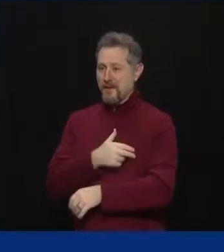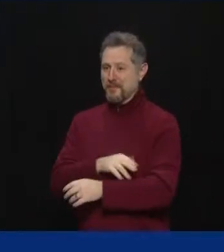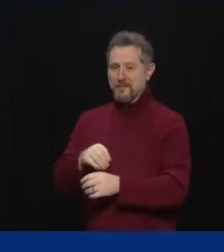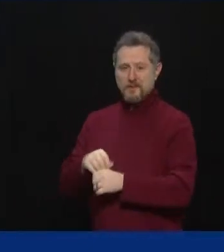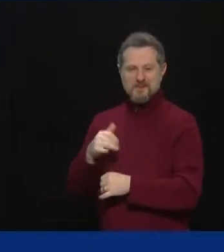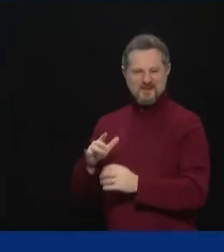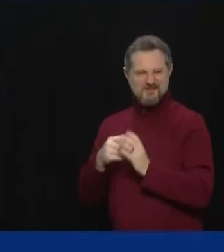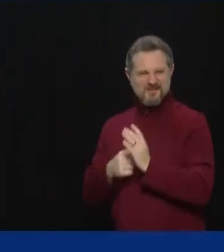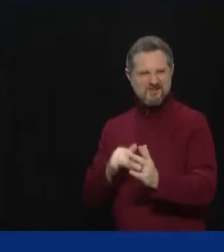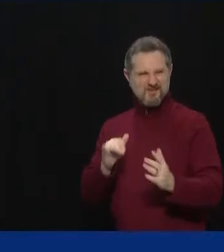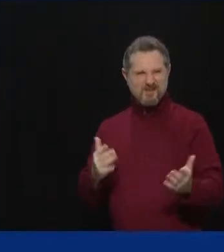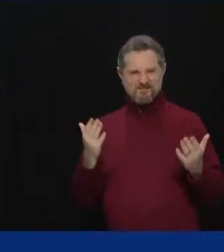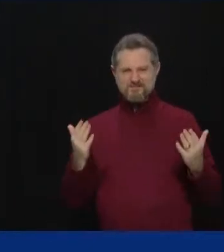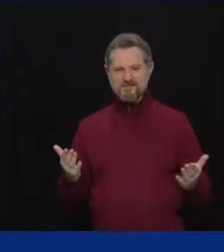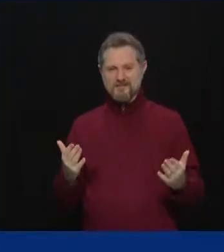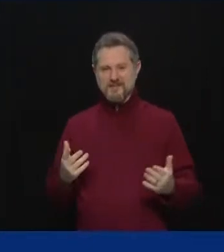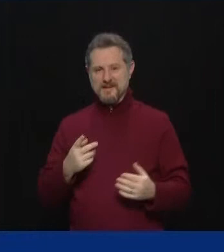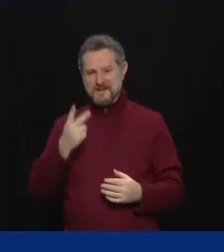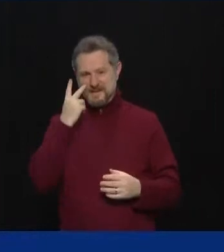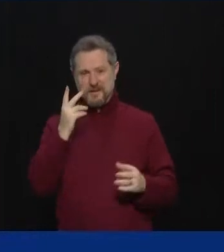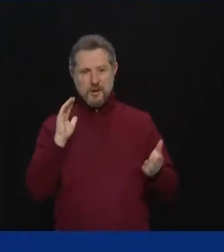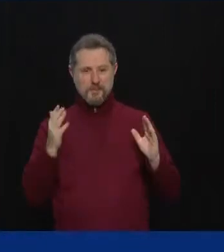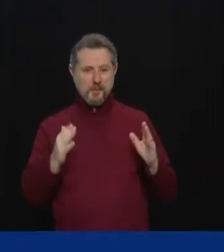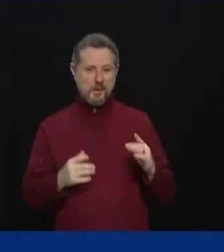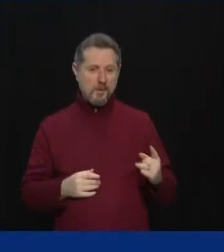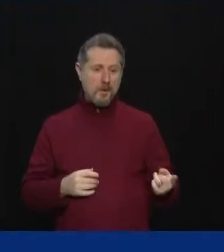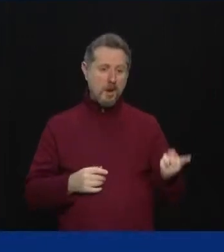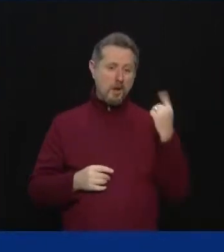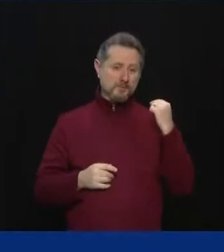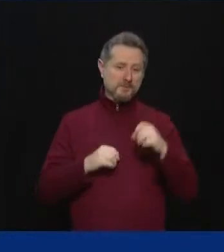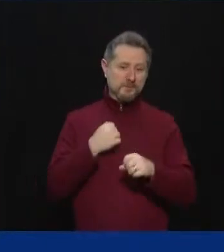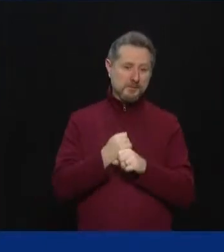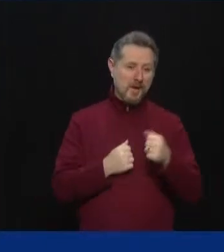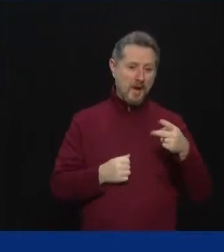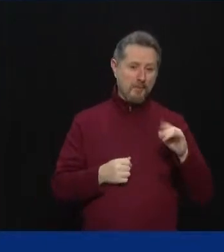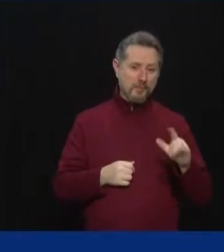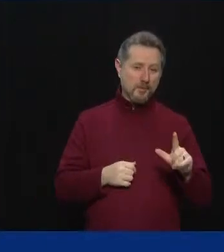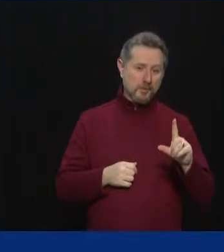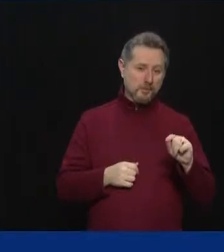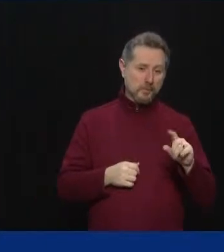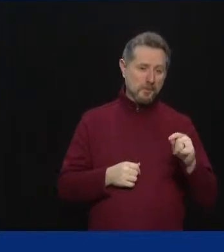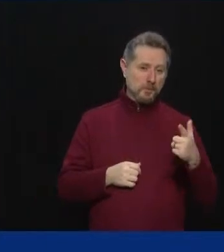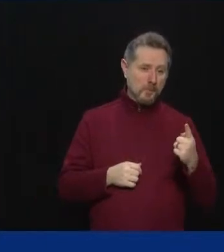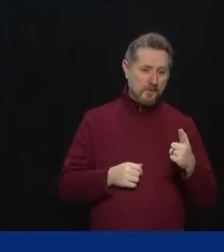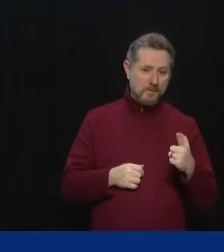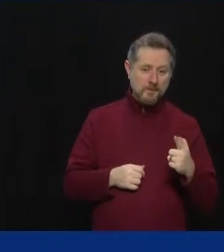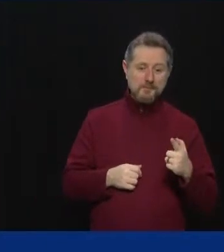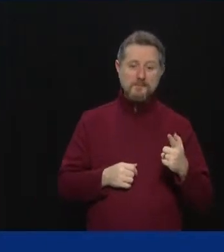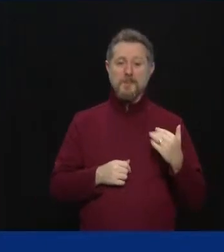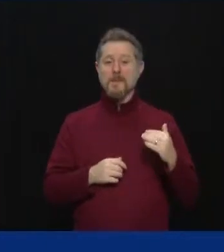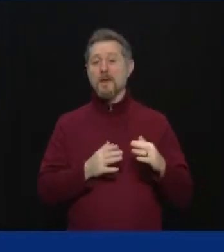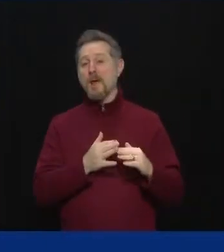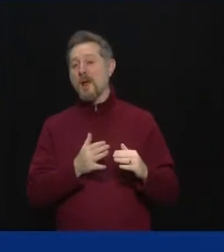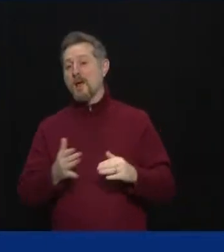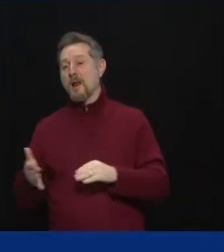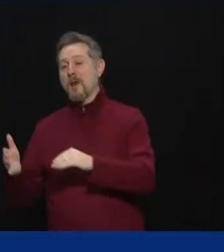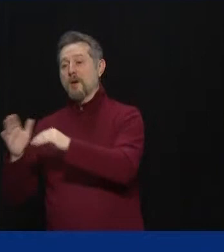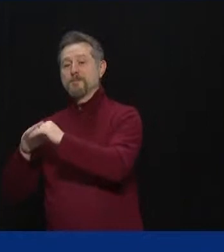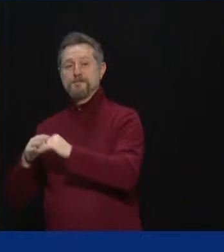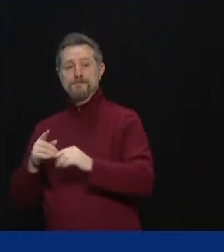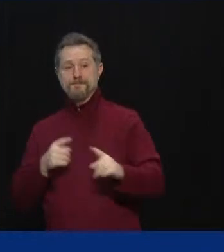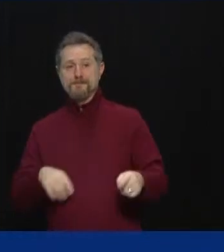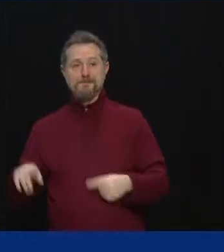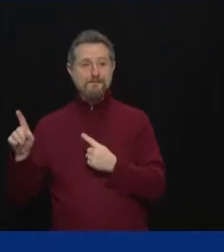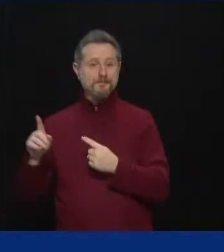were last April 2021 and how the numbers are spiking up as well. So we want to make sure that we're